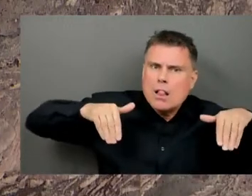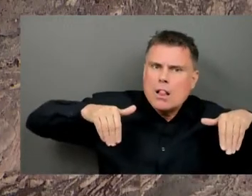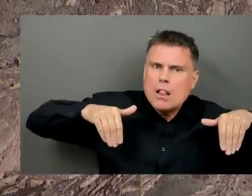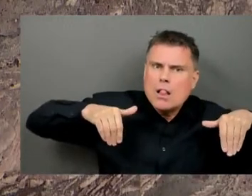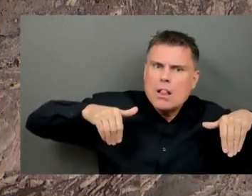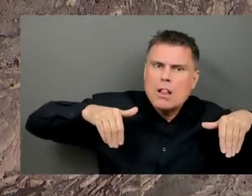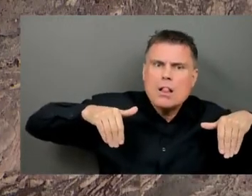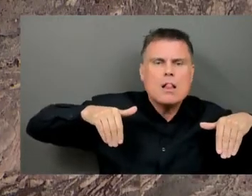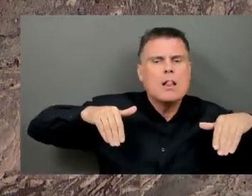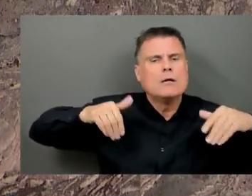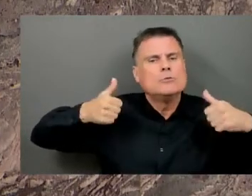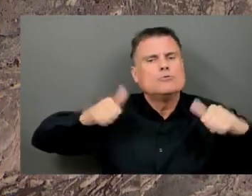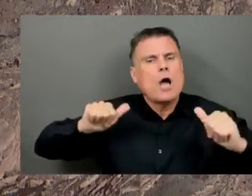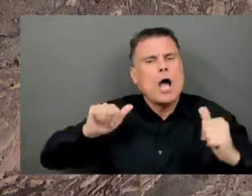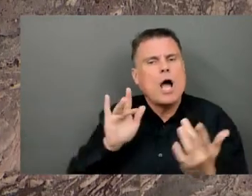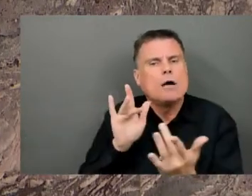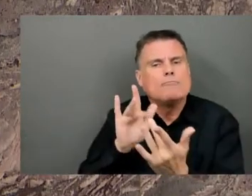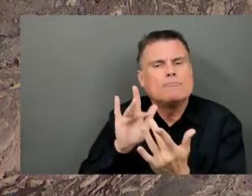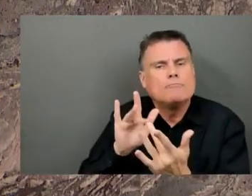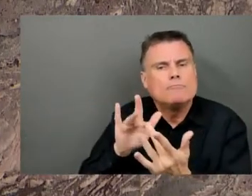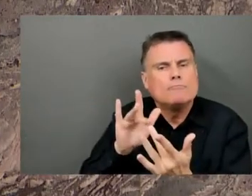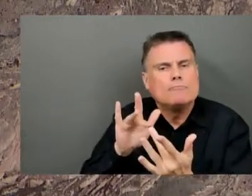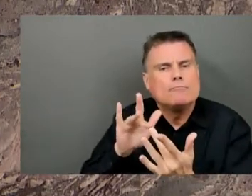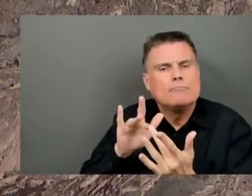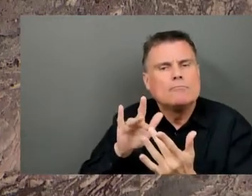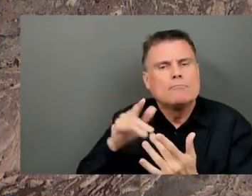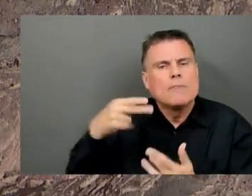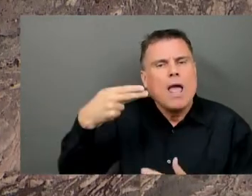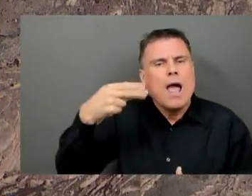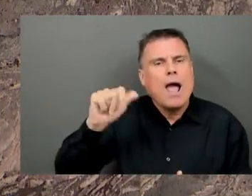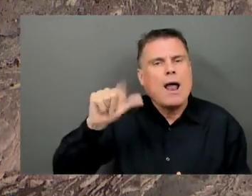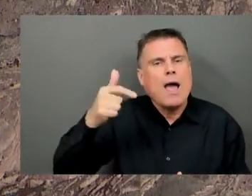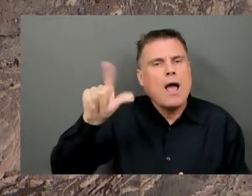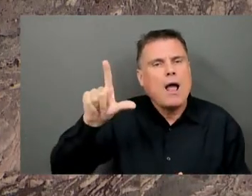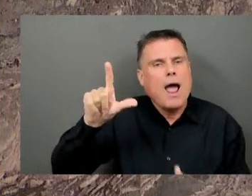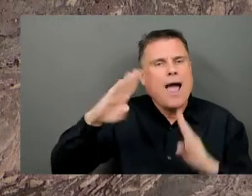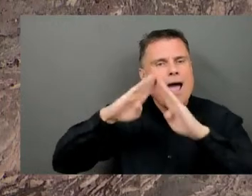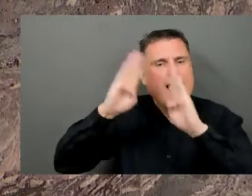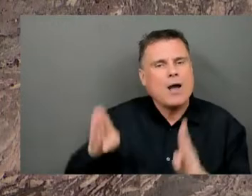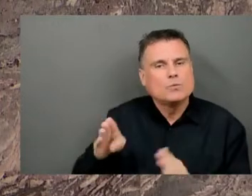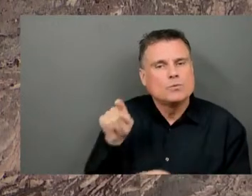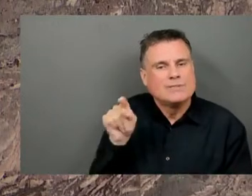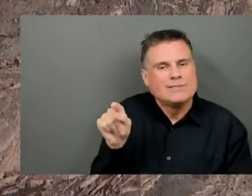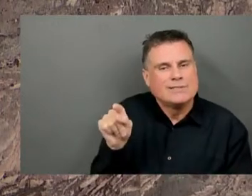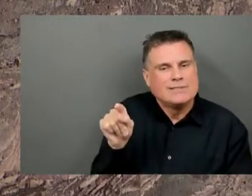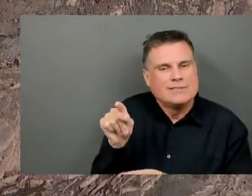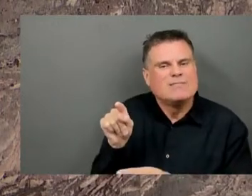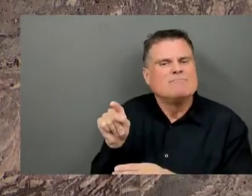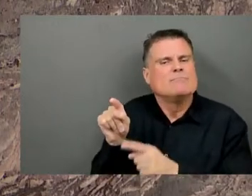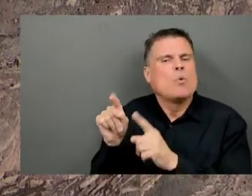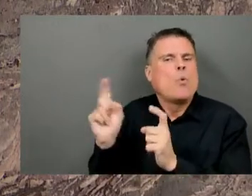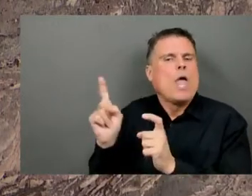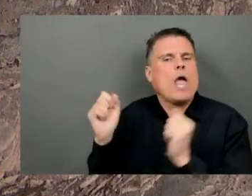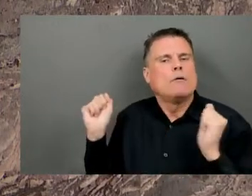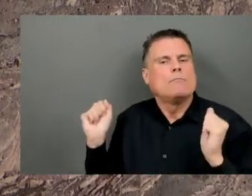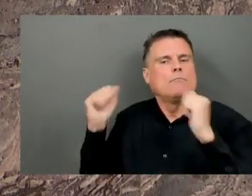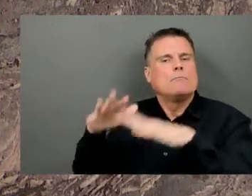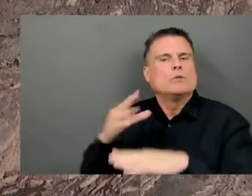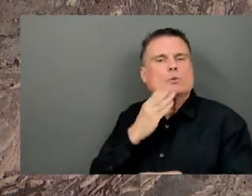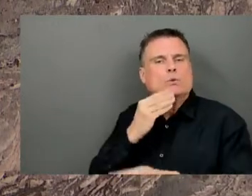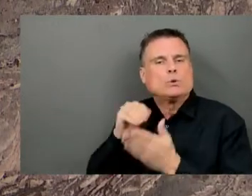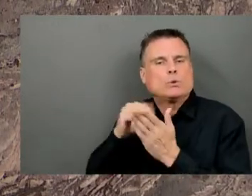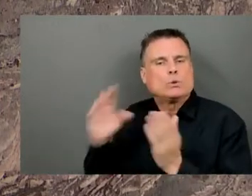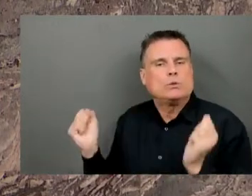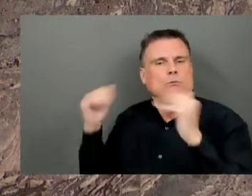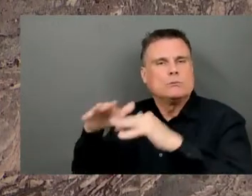role. When the Premier was asked for his comments on the AMS proposed referendum, this is what the Premier had to say, and I quote, a small group of